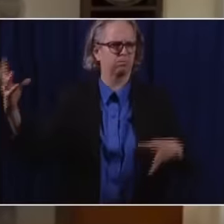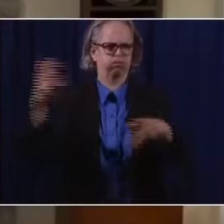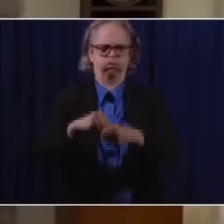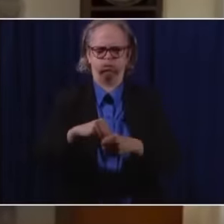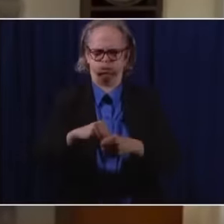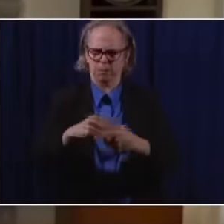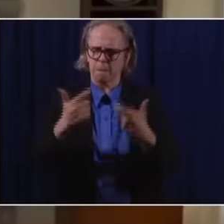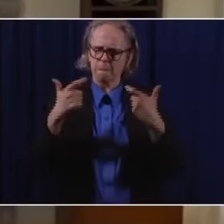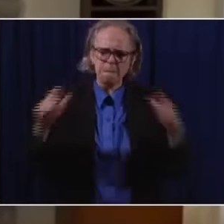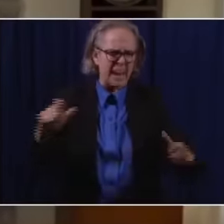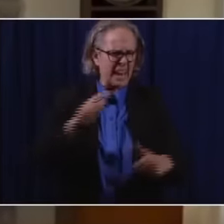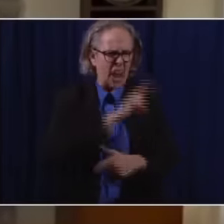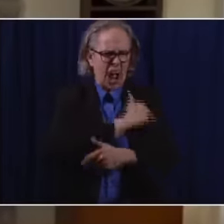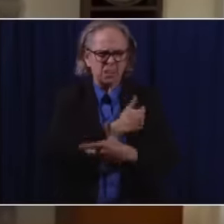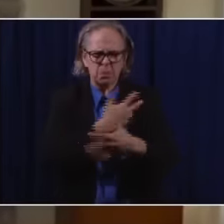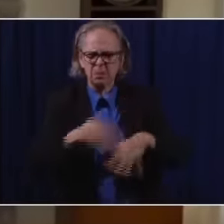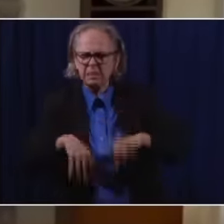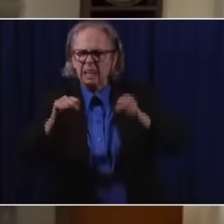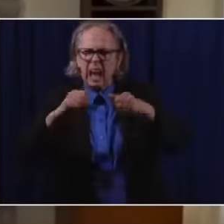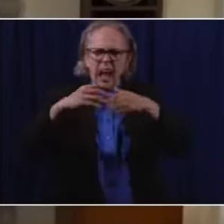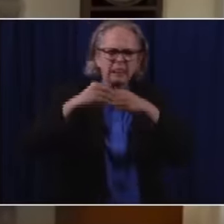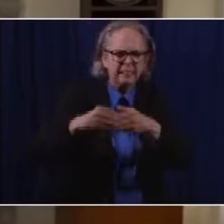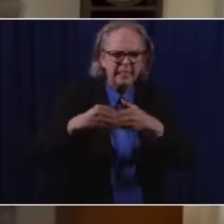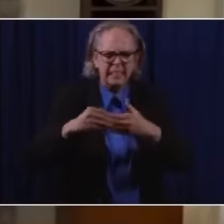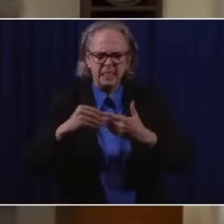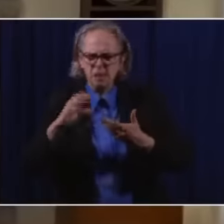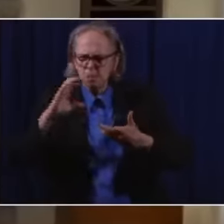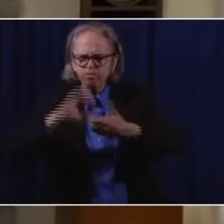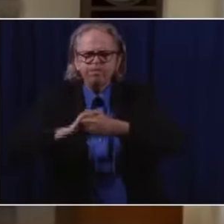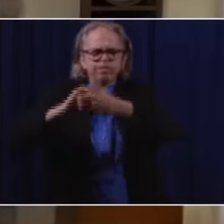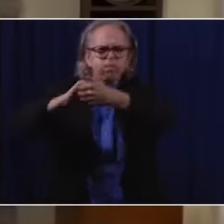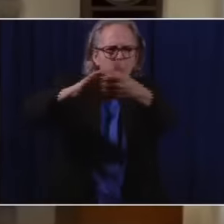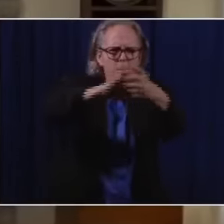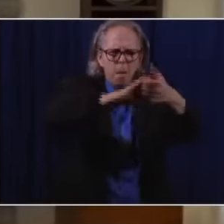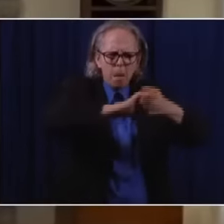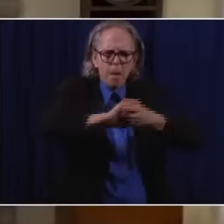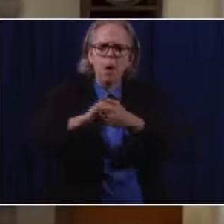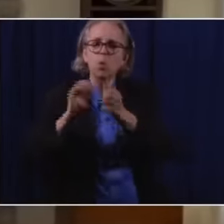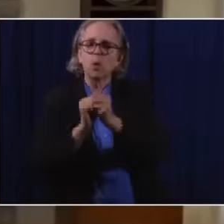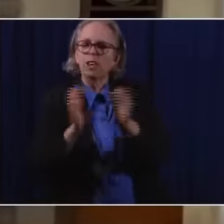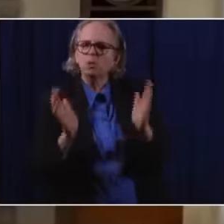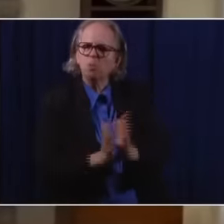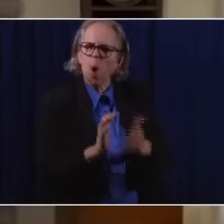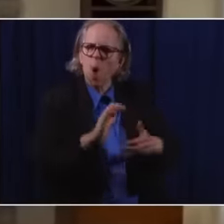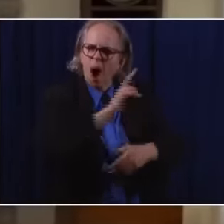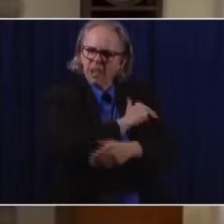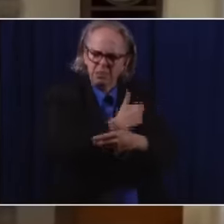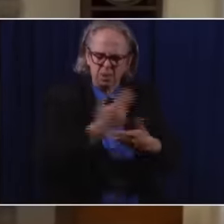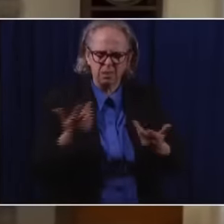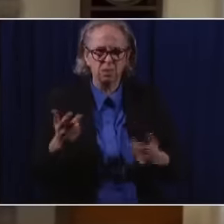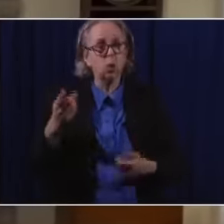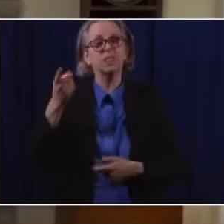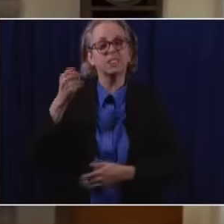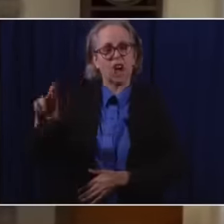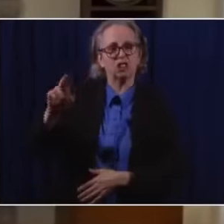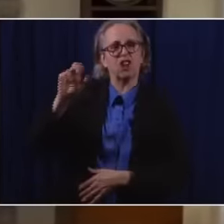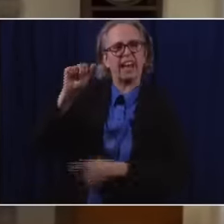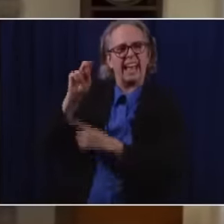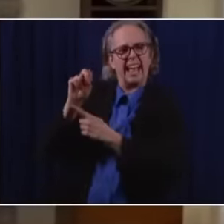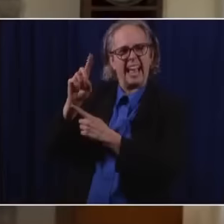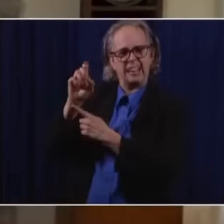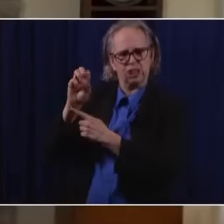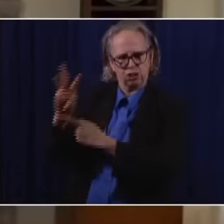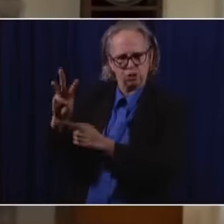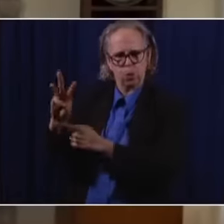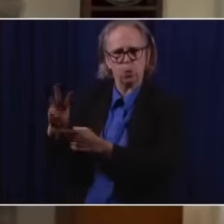with the other hospitals. And I know, let me just introduce Dr. Andy Thomas. Dr. Thomas, thanks for being back with us.